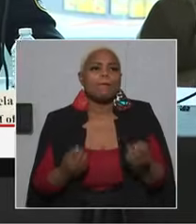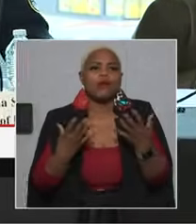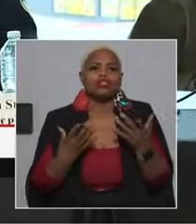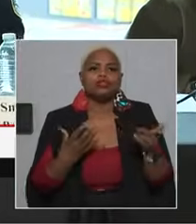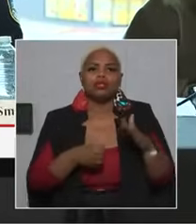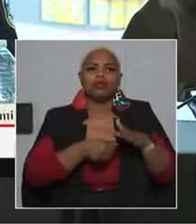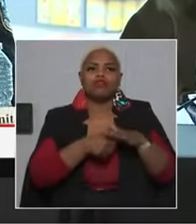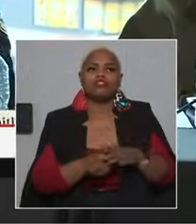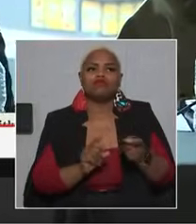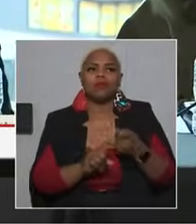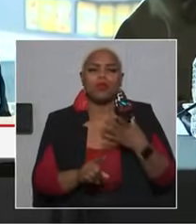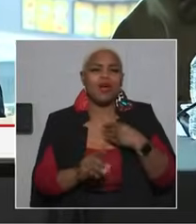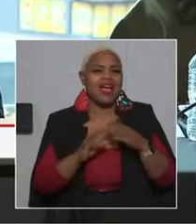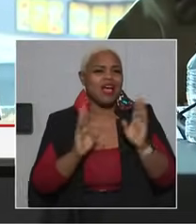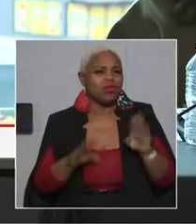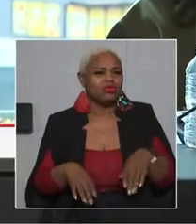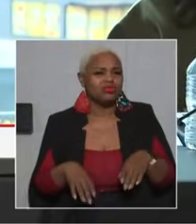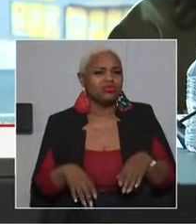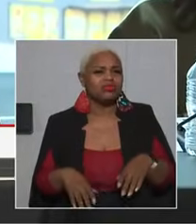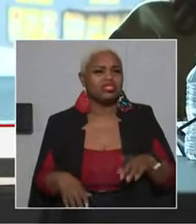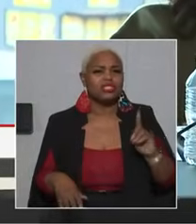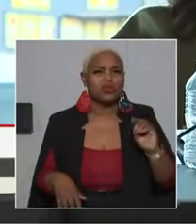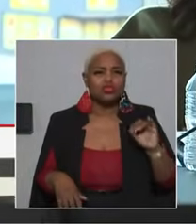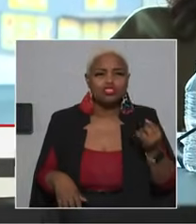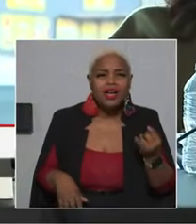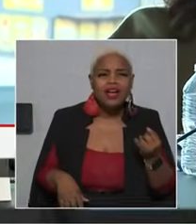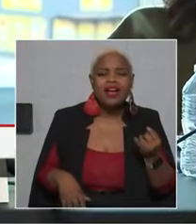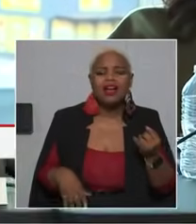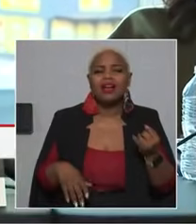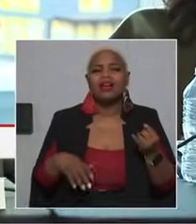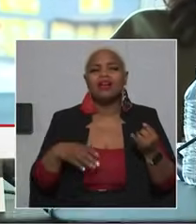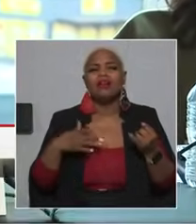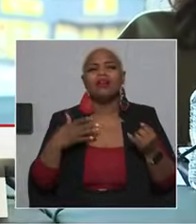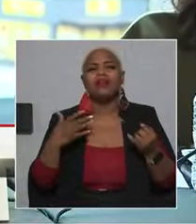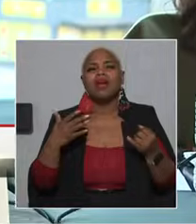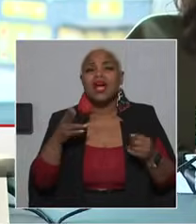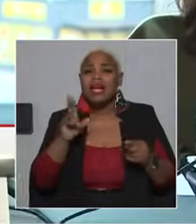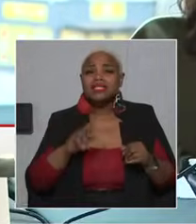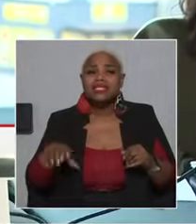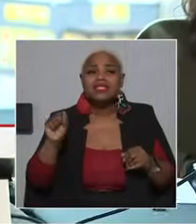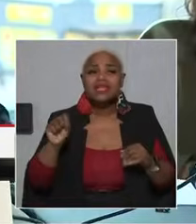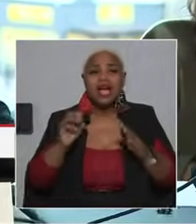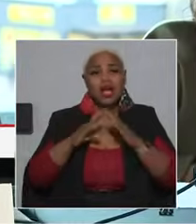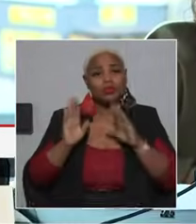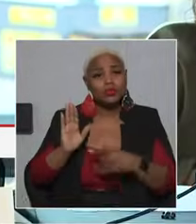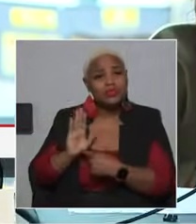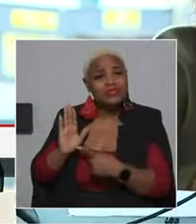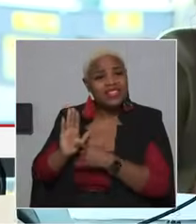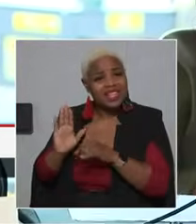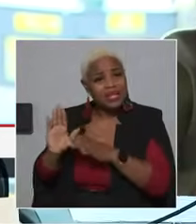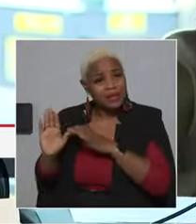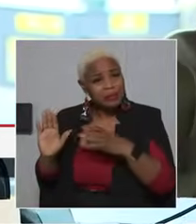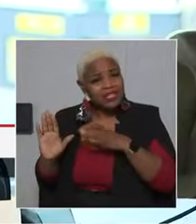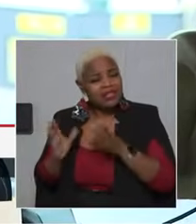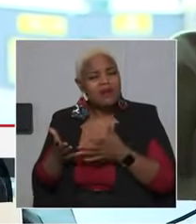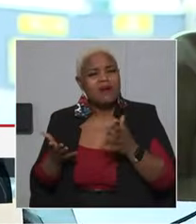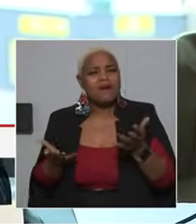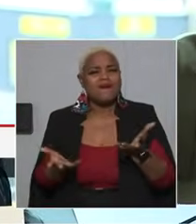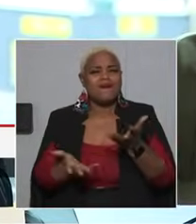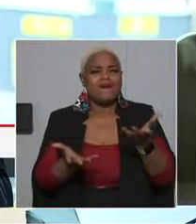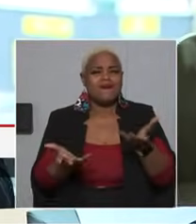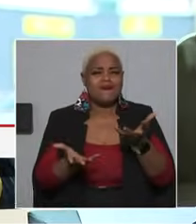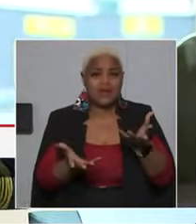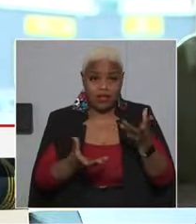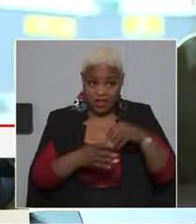House, the Justice Department, the House committees, how much did this factor into you making